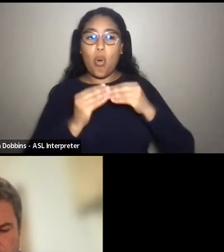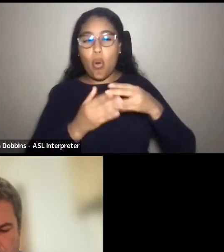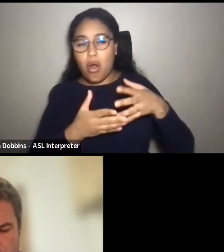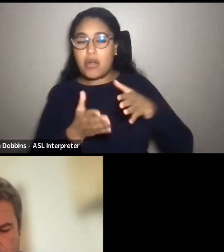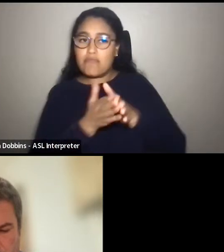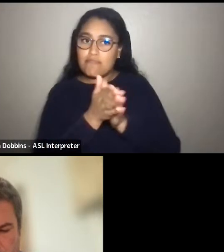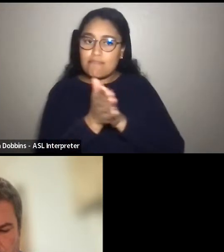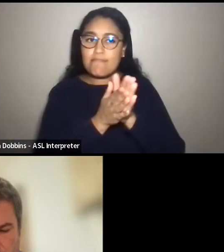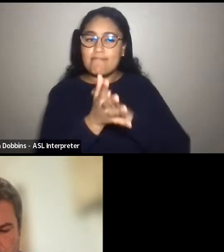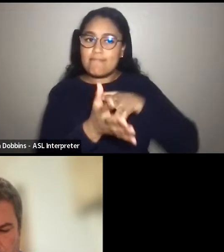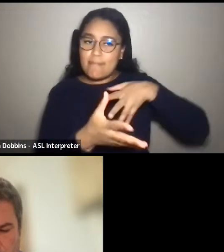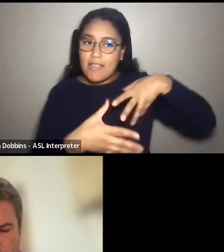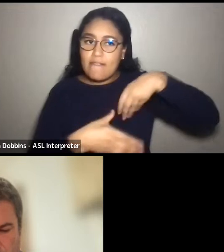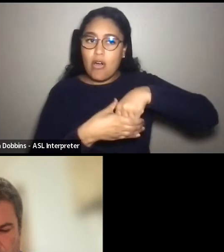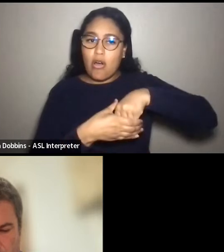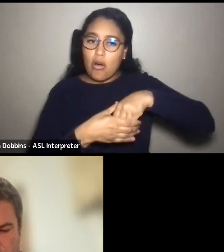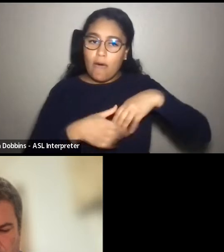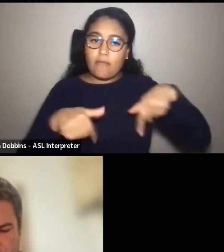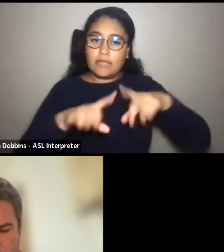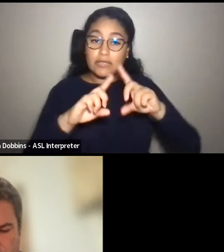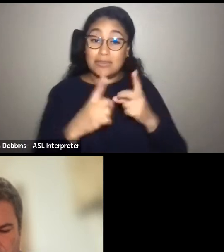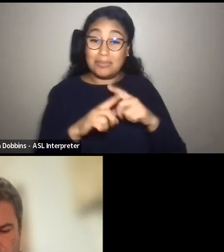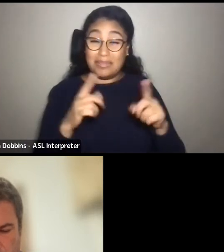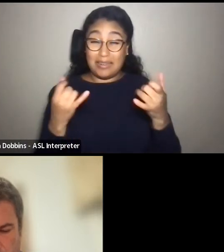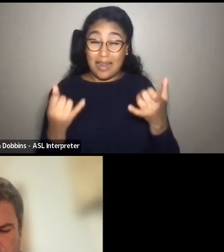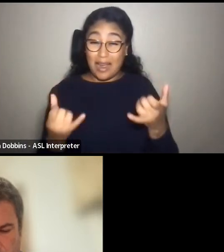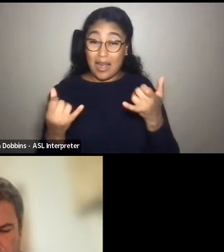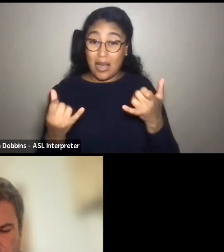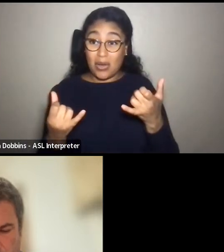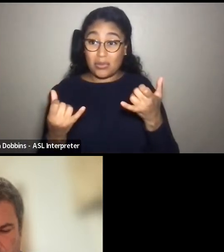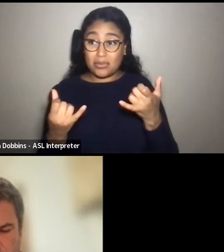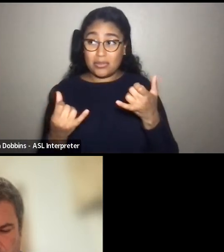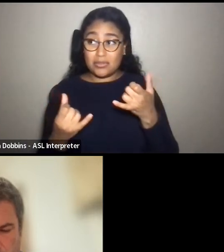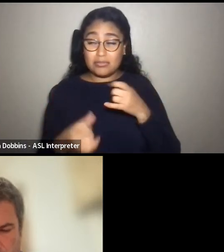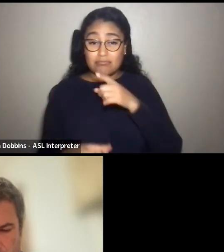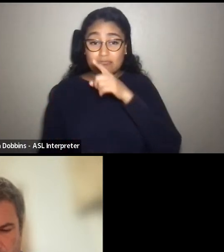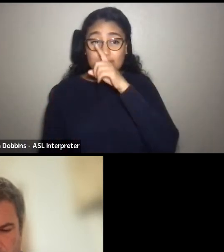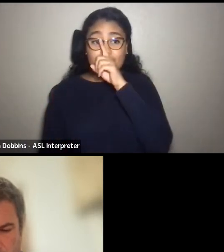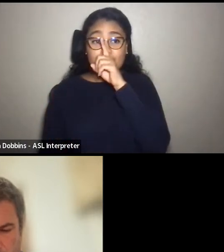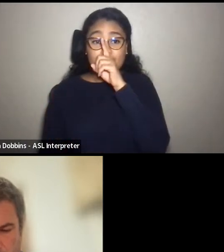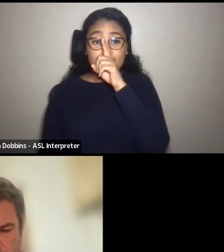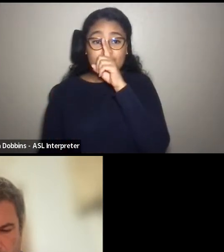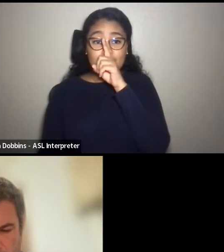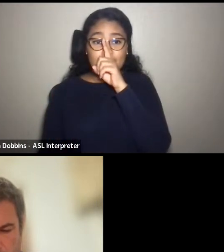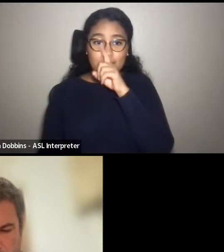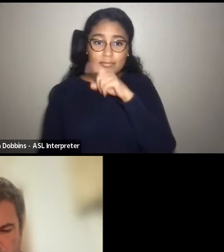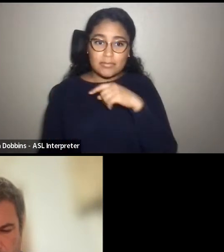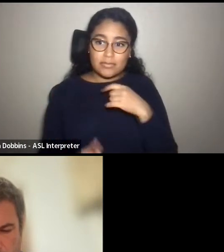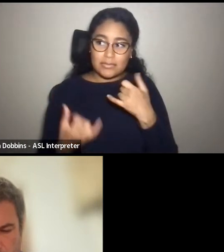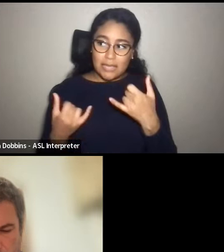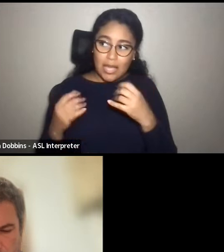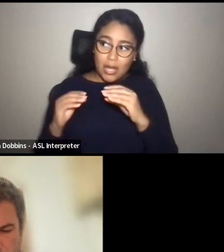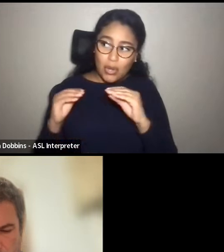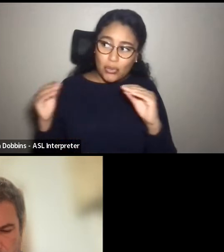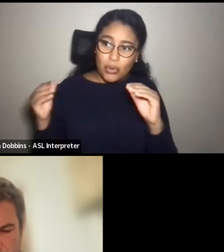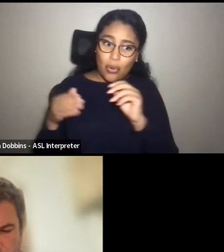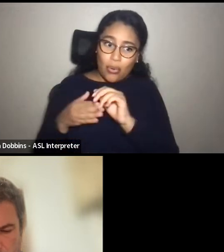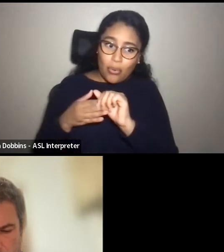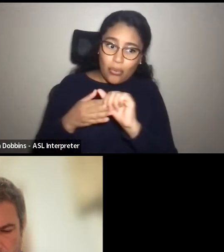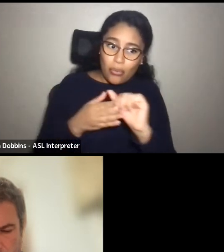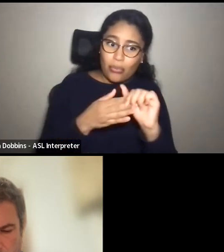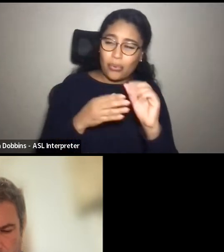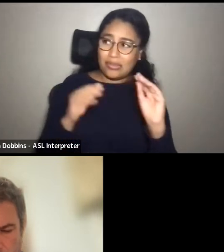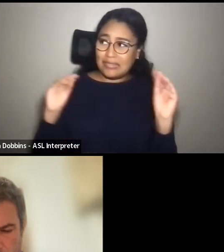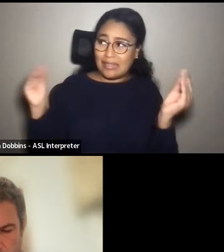he has. But I feel like the silence and the lack of guidance currently is undermining that